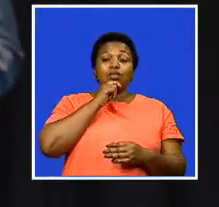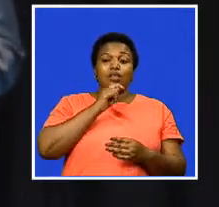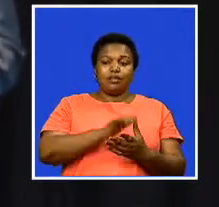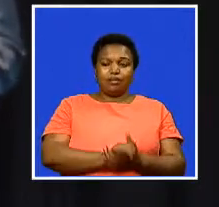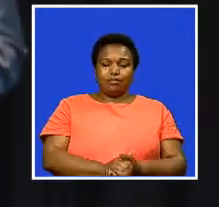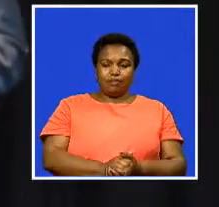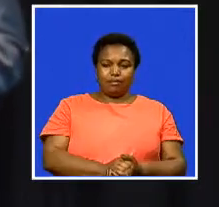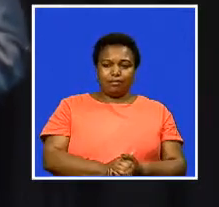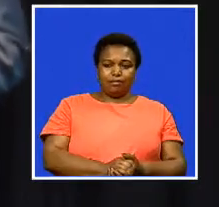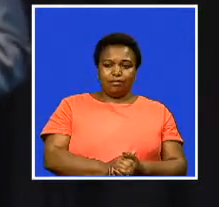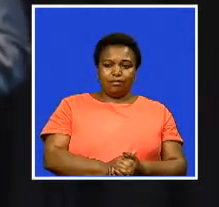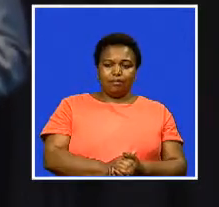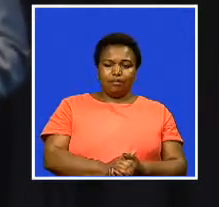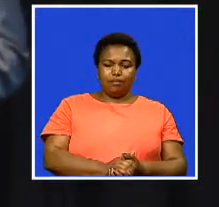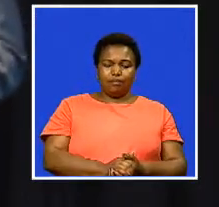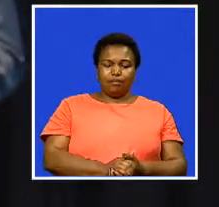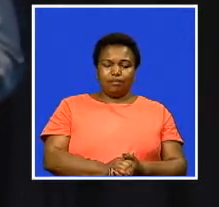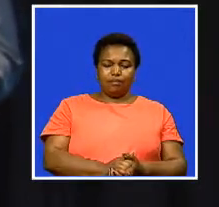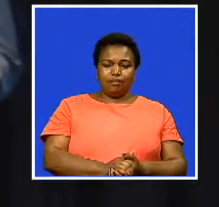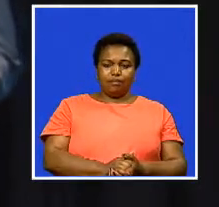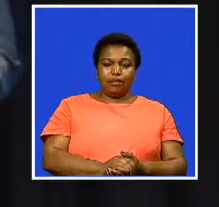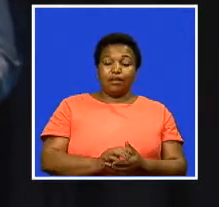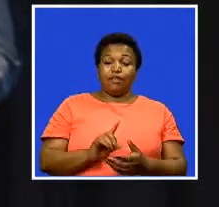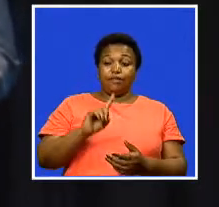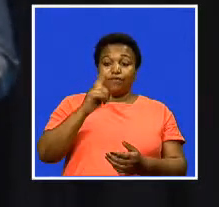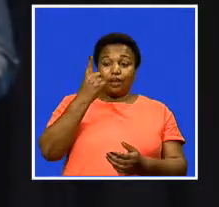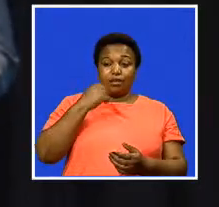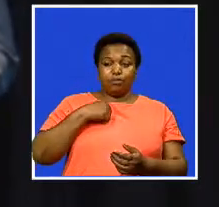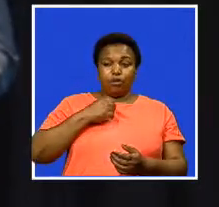kangaka uqala ngitawuqala